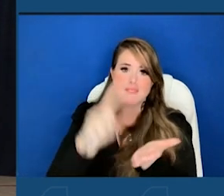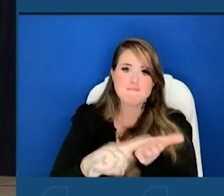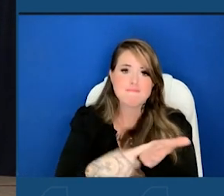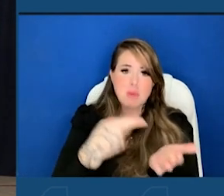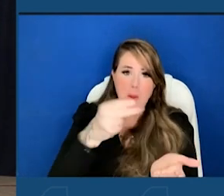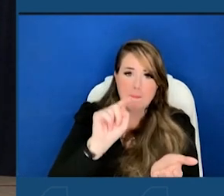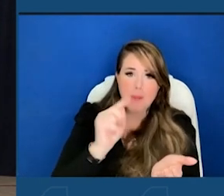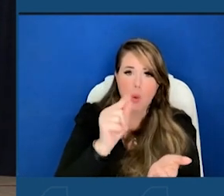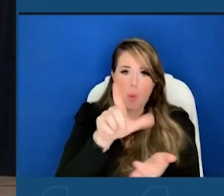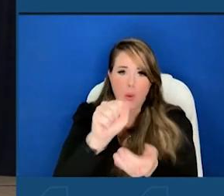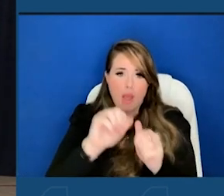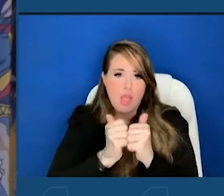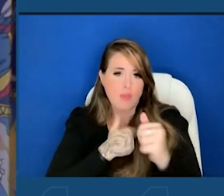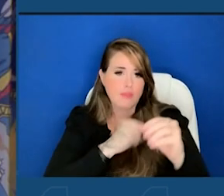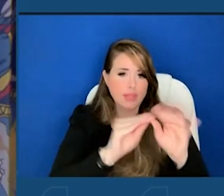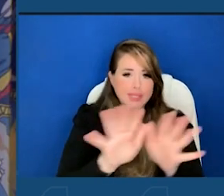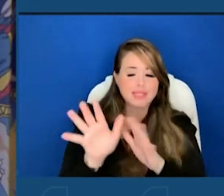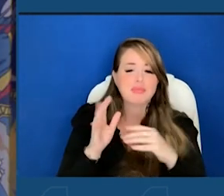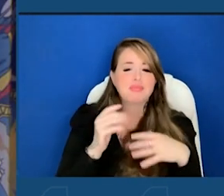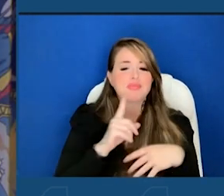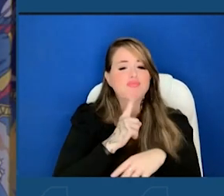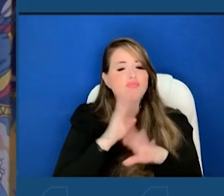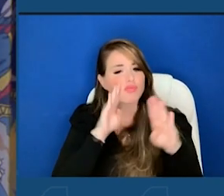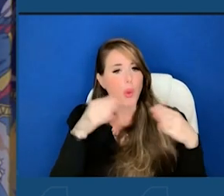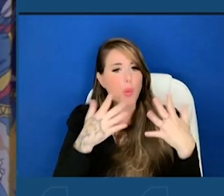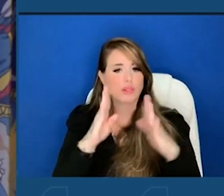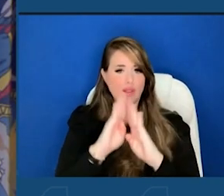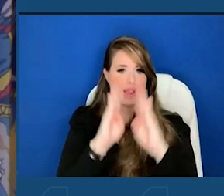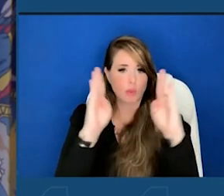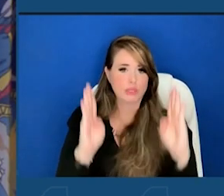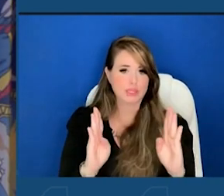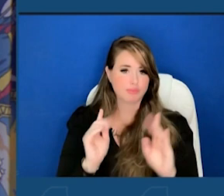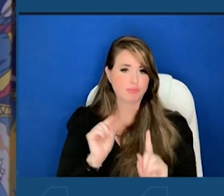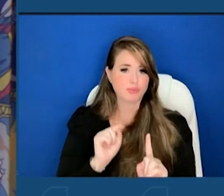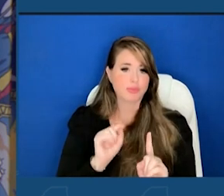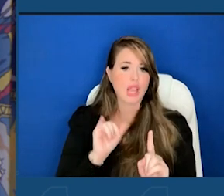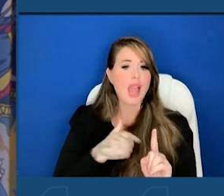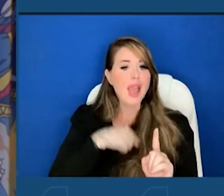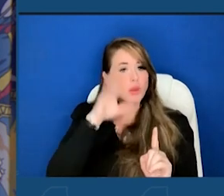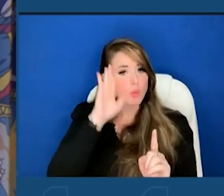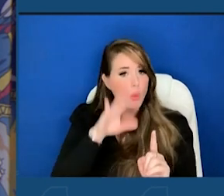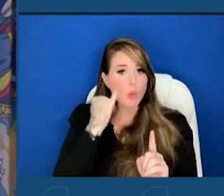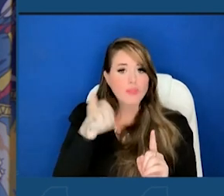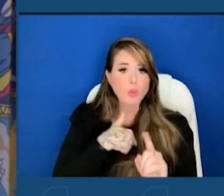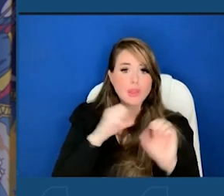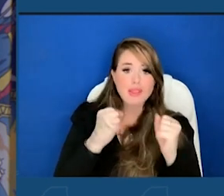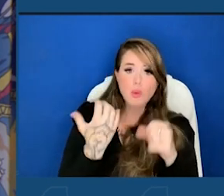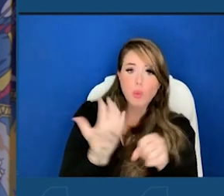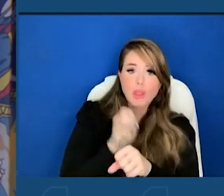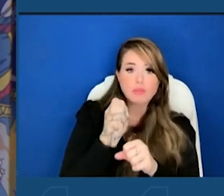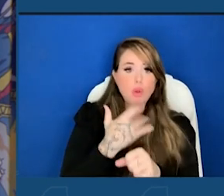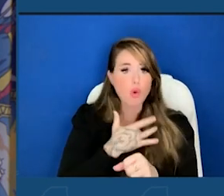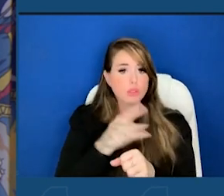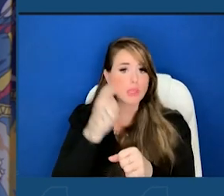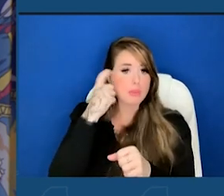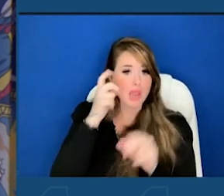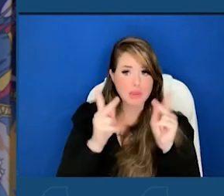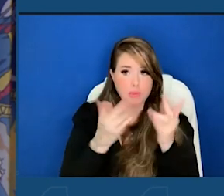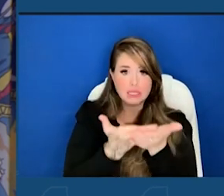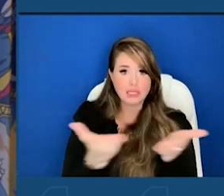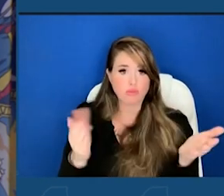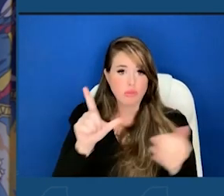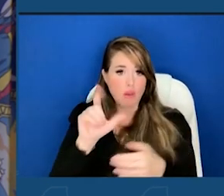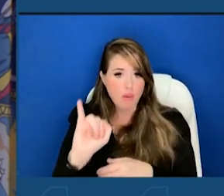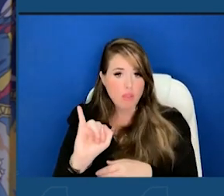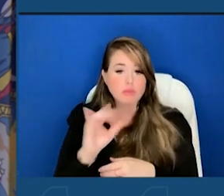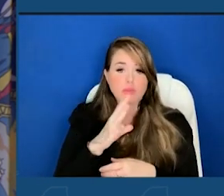but I did want to focus on housing here, because I know if we can win the hearts and minds of people here on Long Island and break